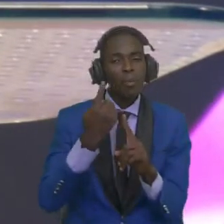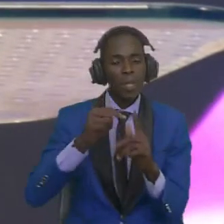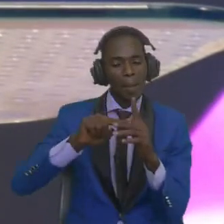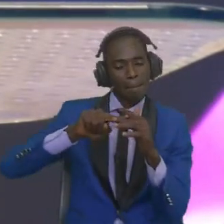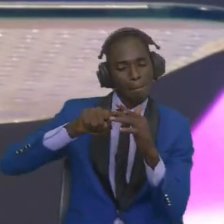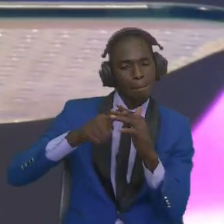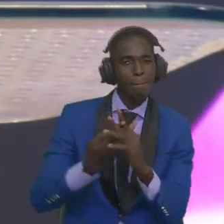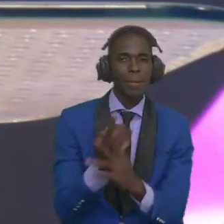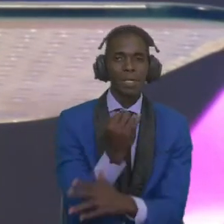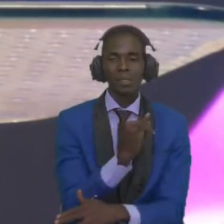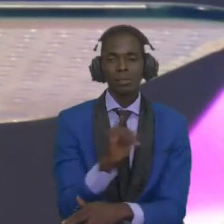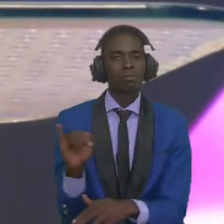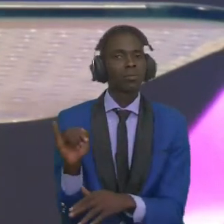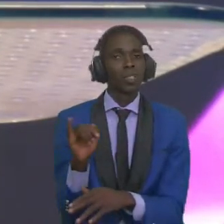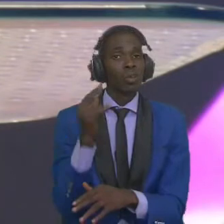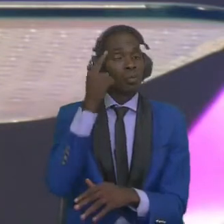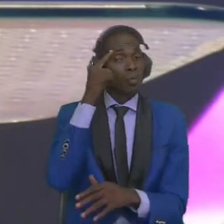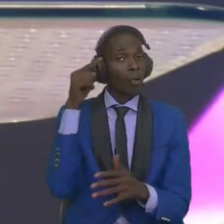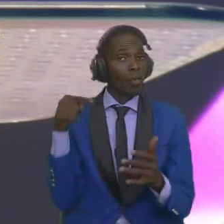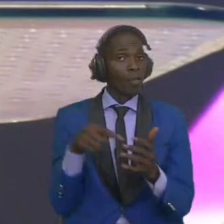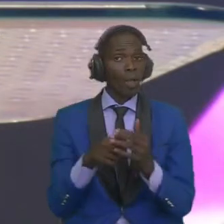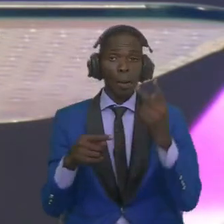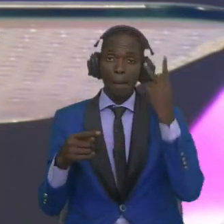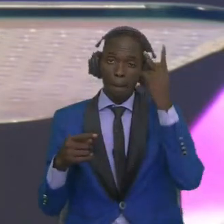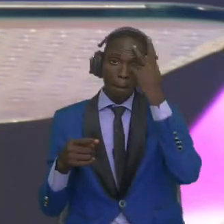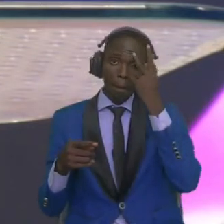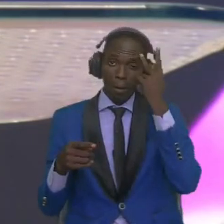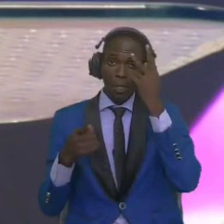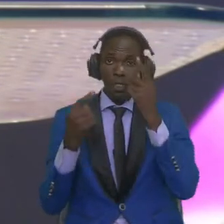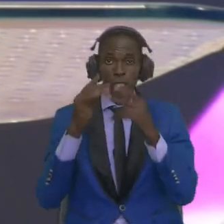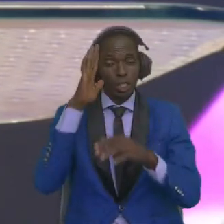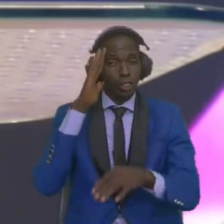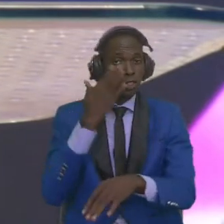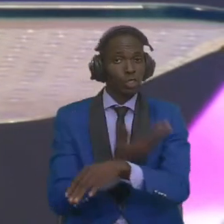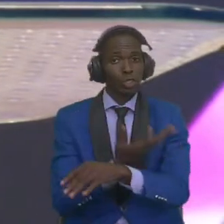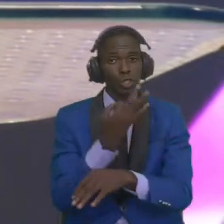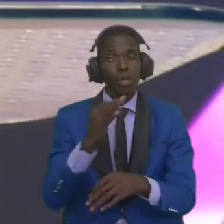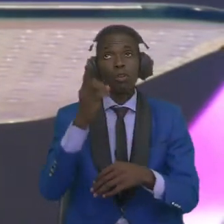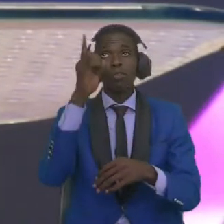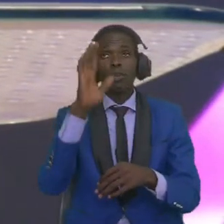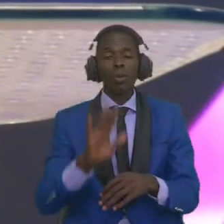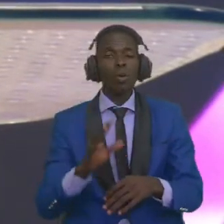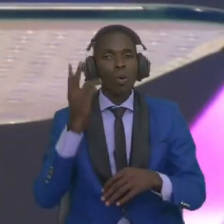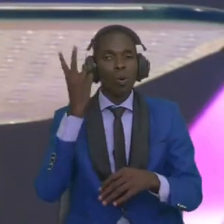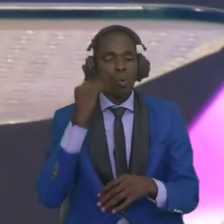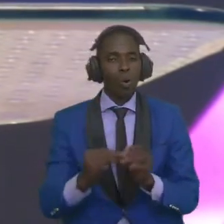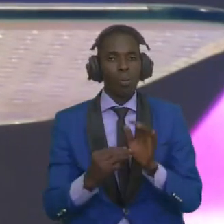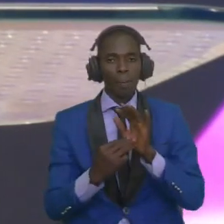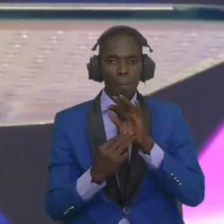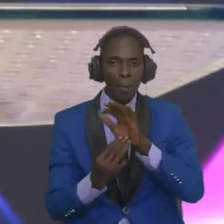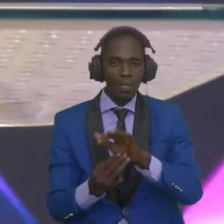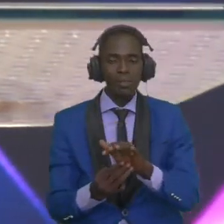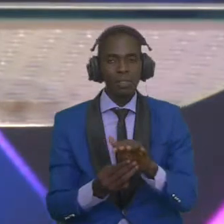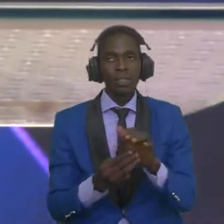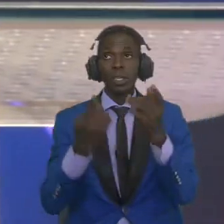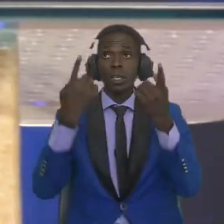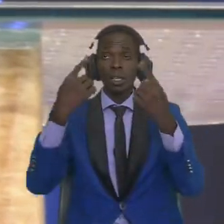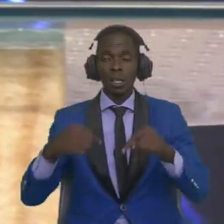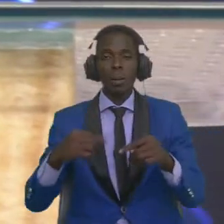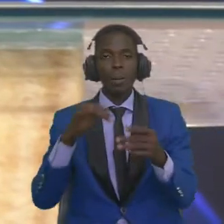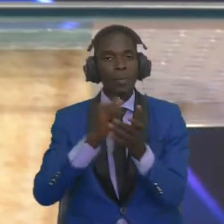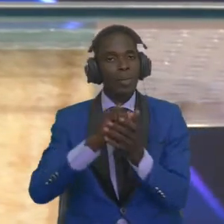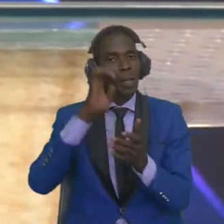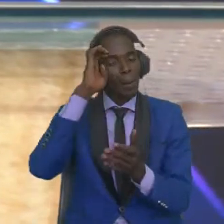For this purpose the Son of God was manifested, that he might destroy